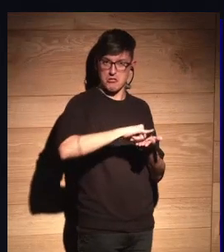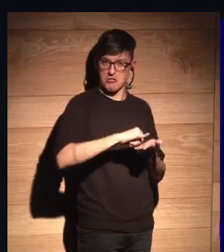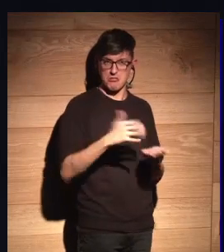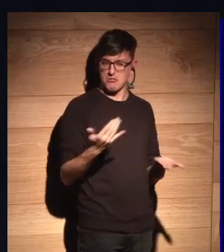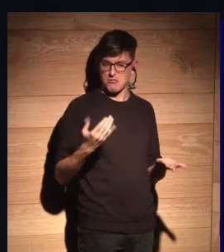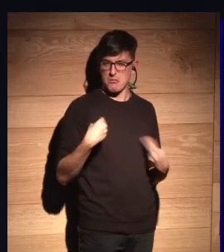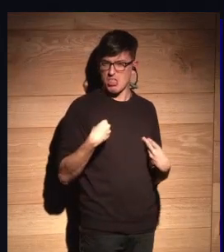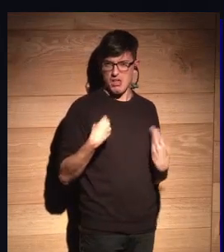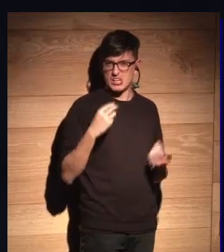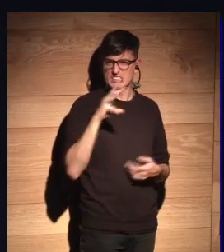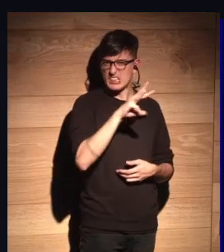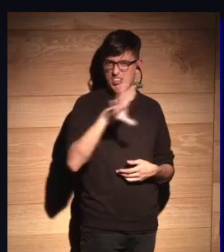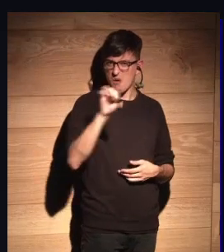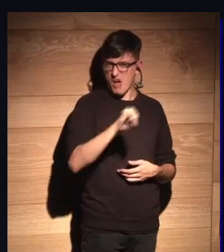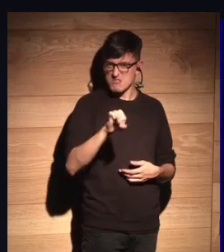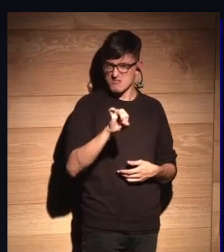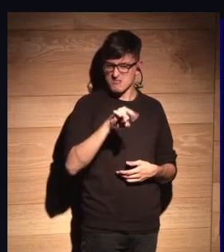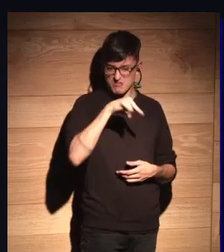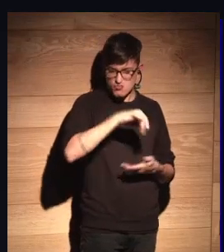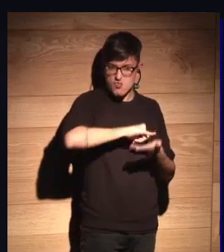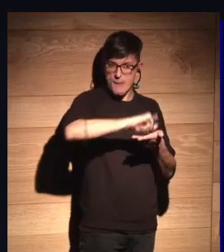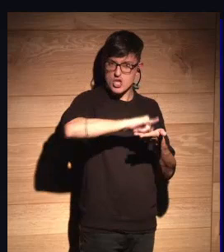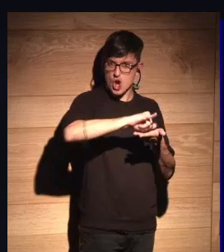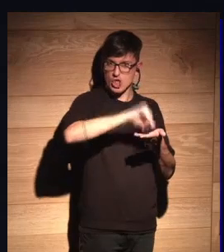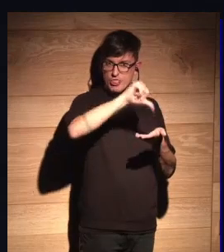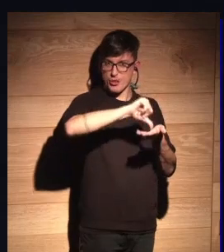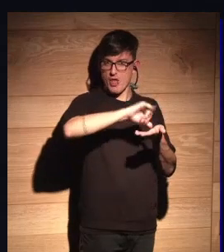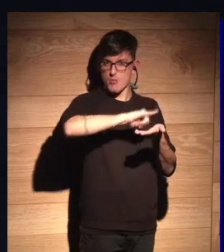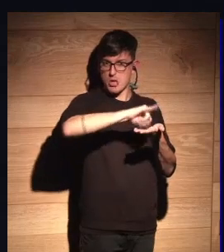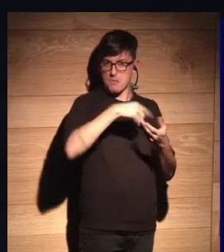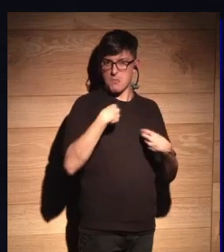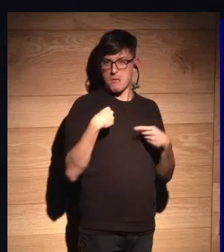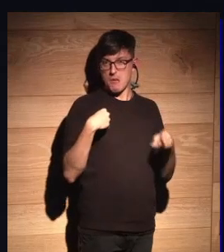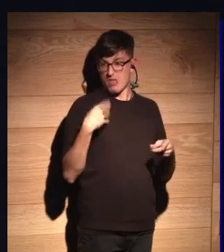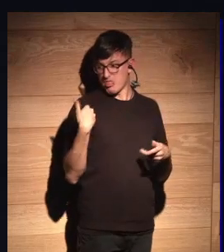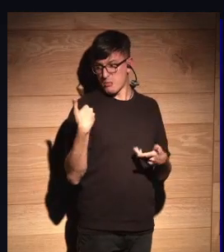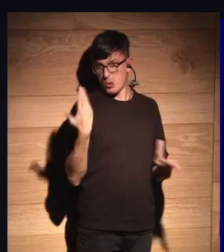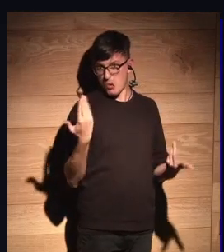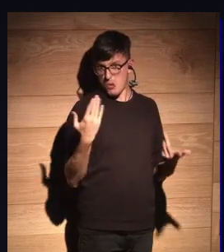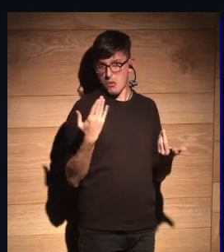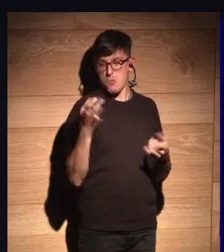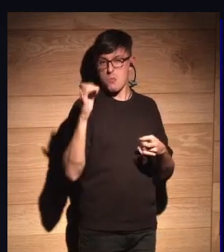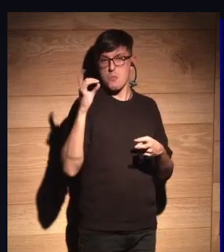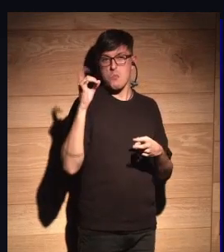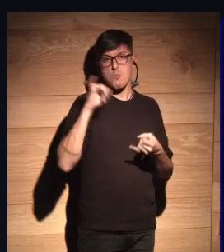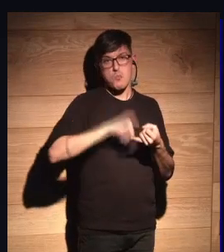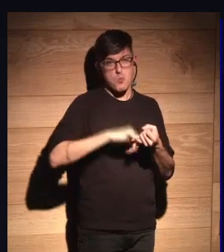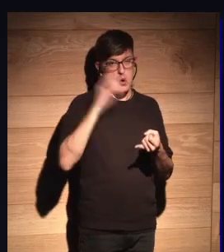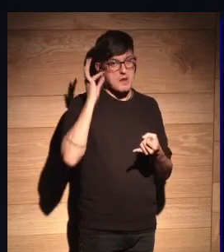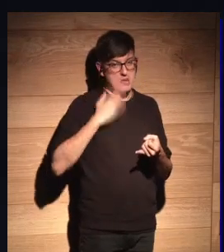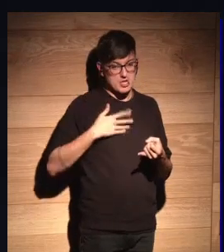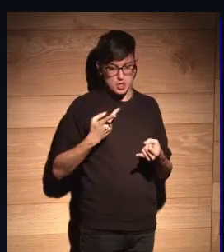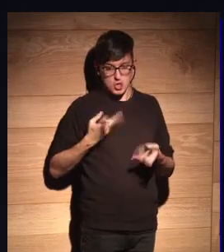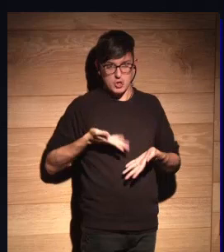35 years, but I'm recently, my wife and I have recently had a daughter, so we've actually living in Tucson,